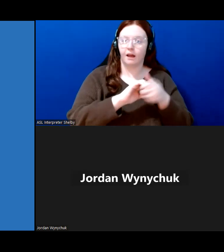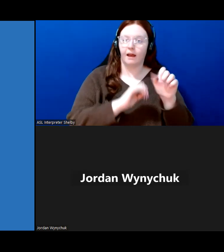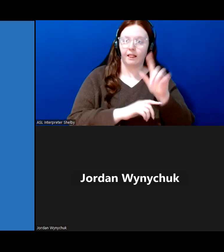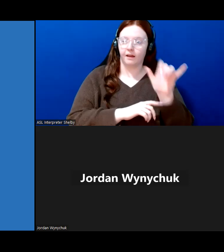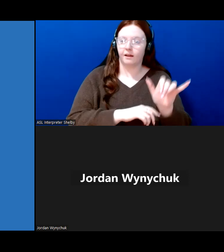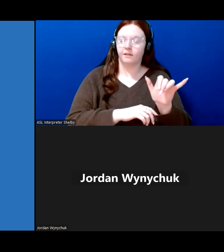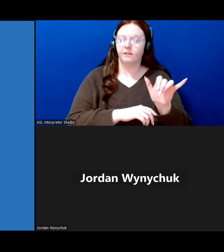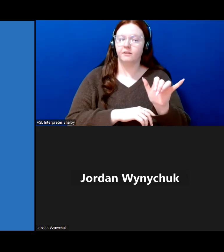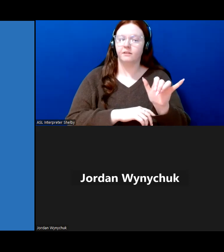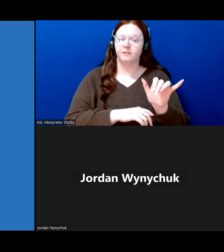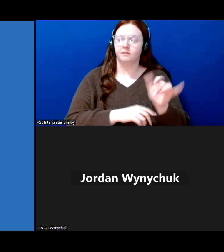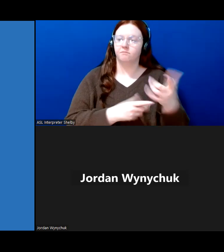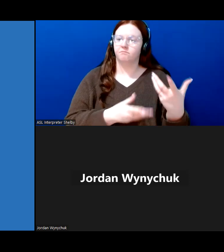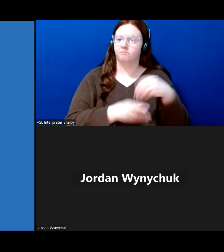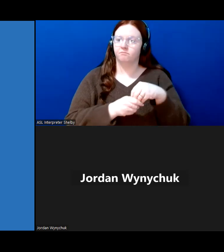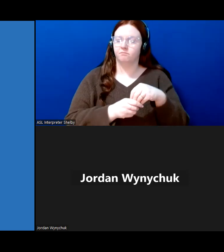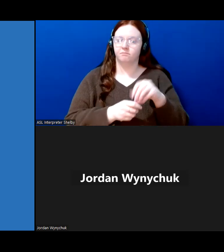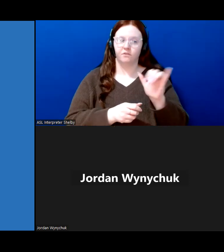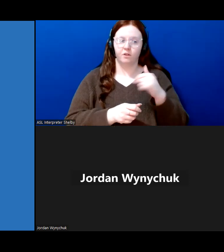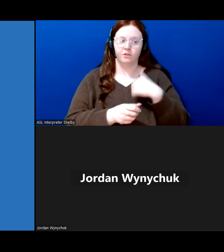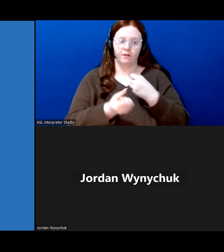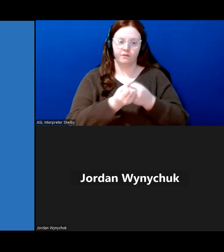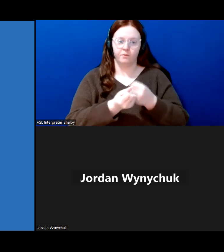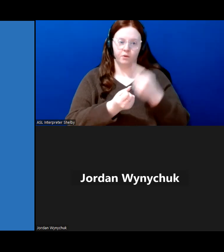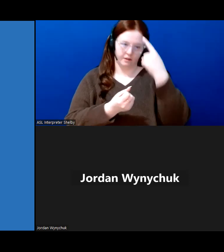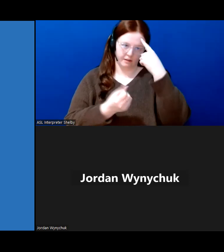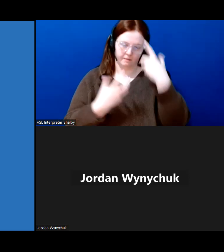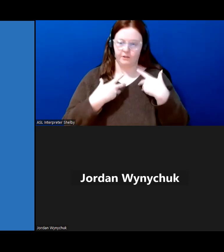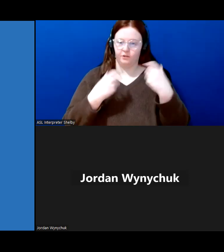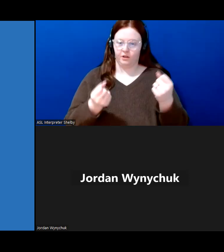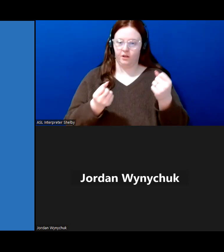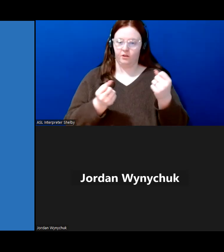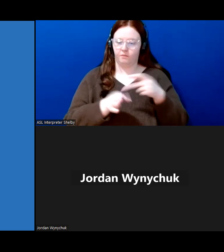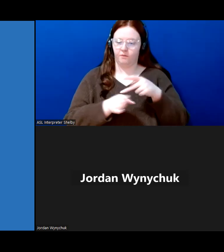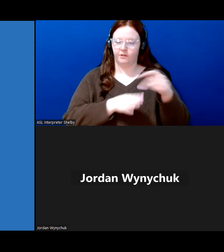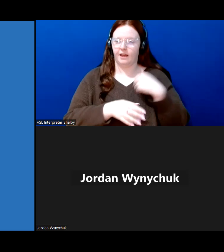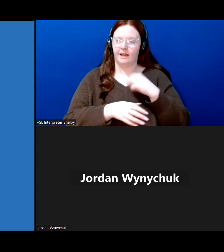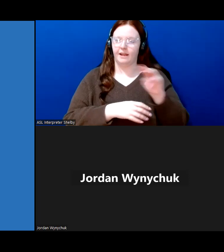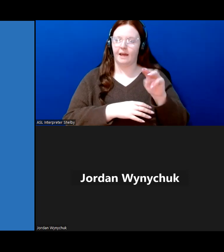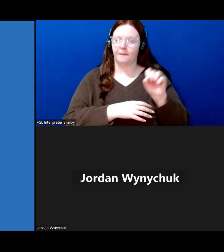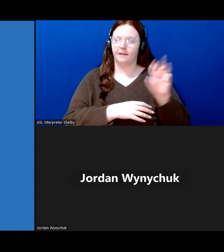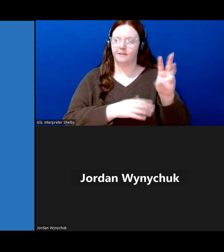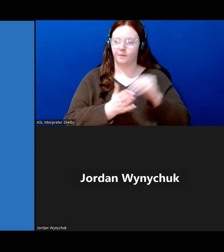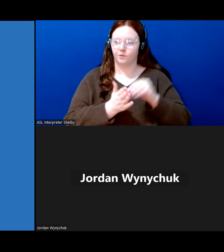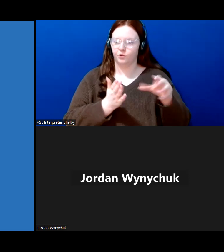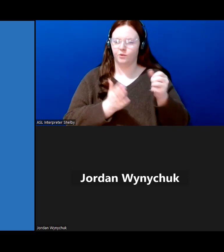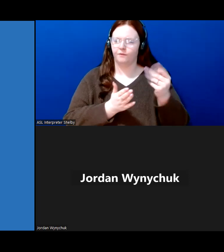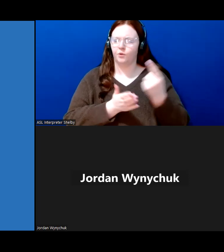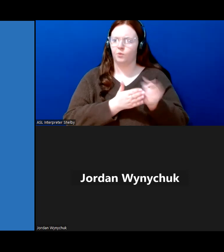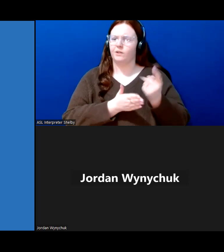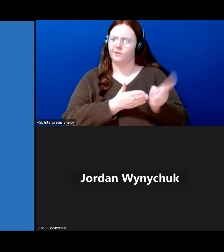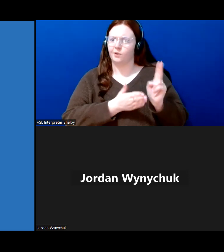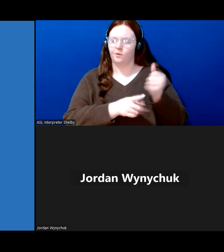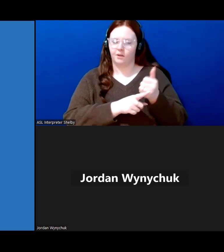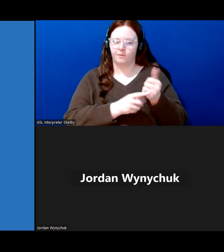to mental health professionals. I had an MSW student a couple weeks ago wanting a tour of our